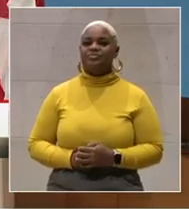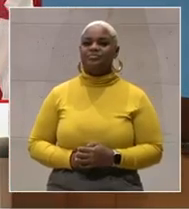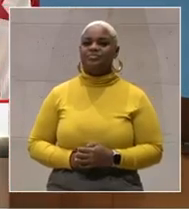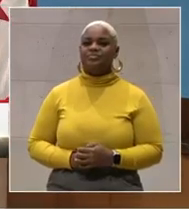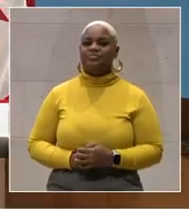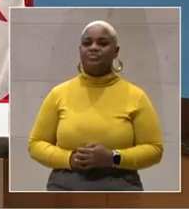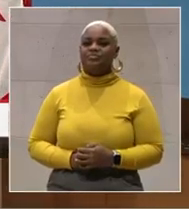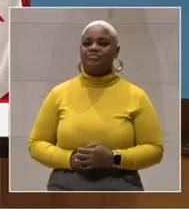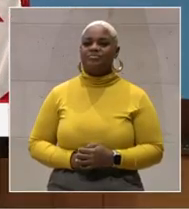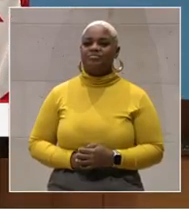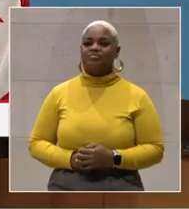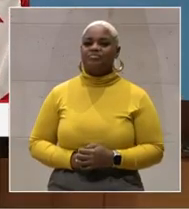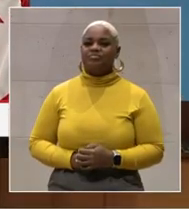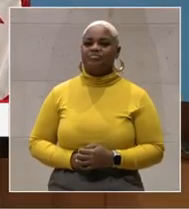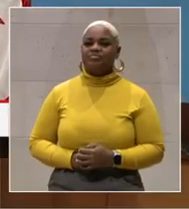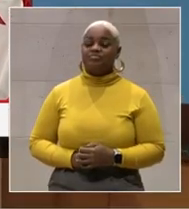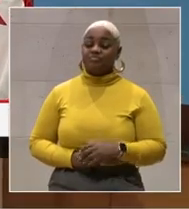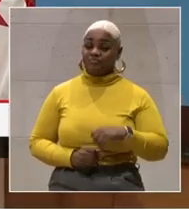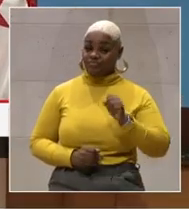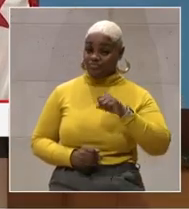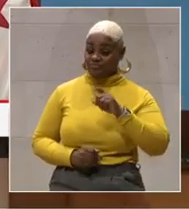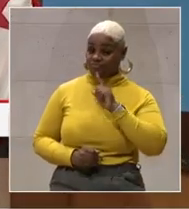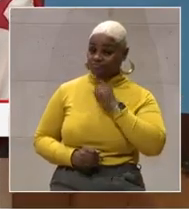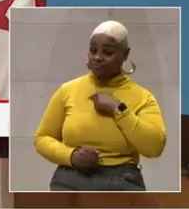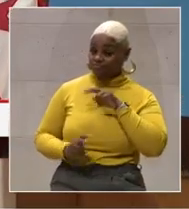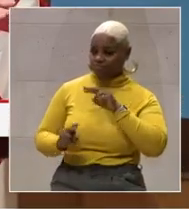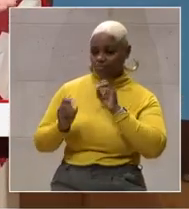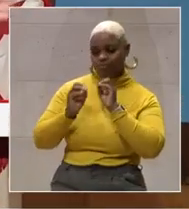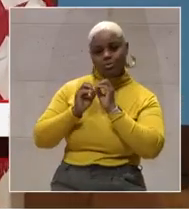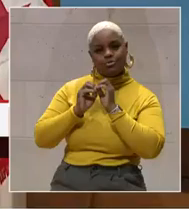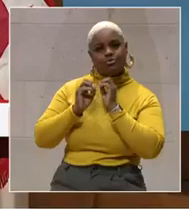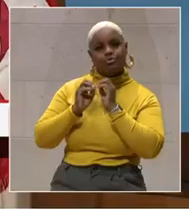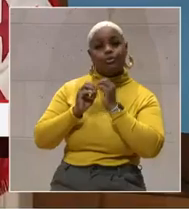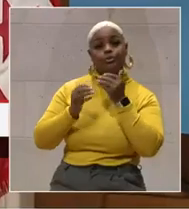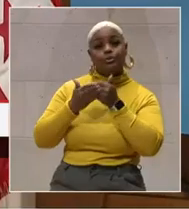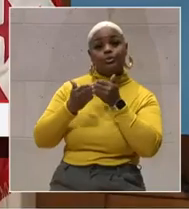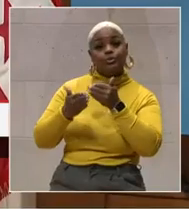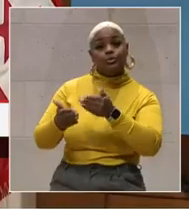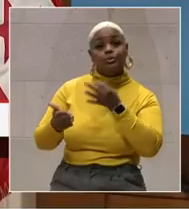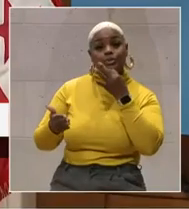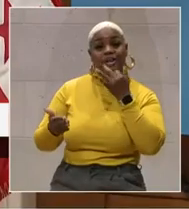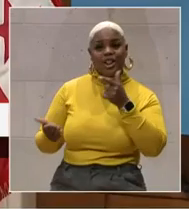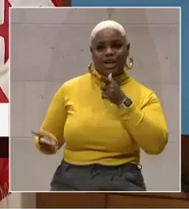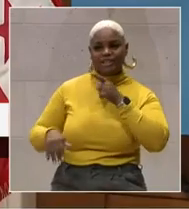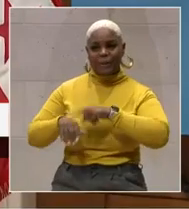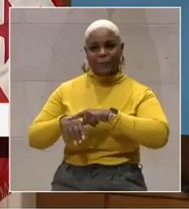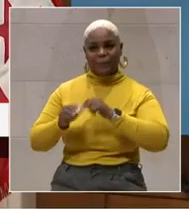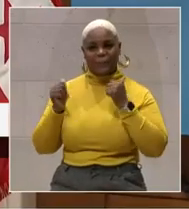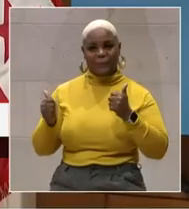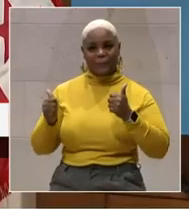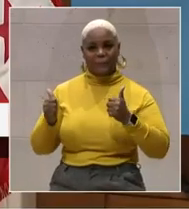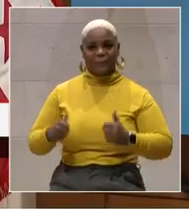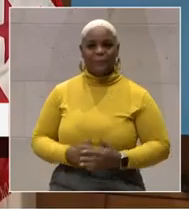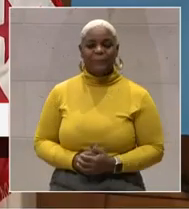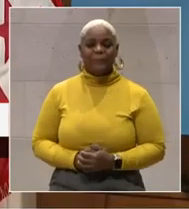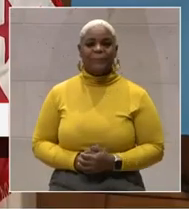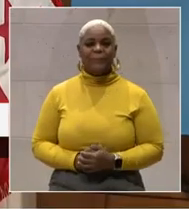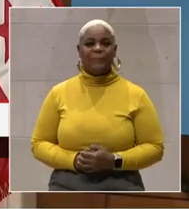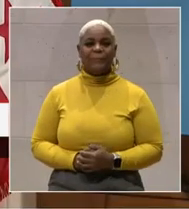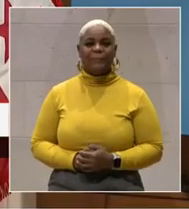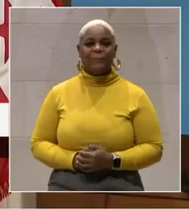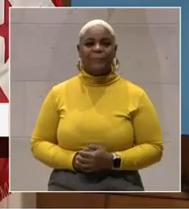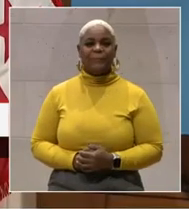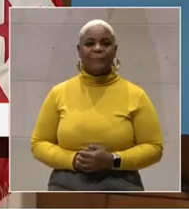As they said, stay tuned for more on this exciting new effort. Now we get to break for lunch. So just through the